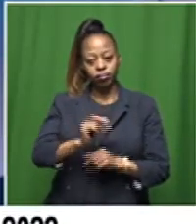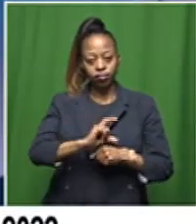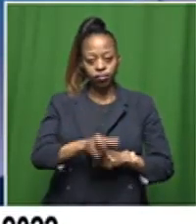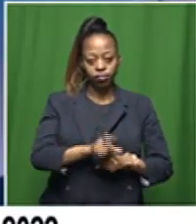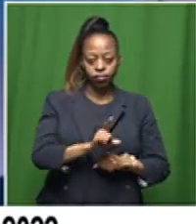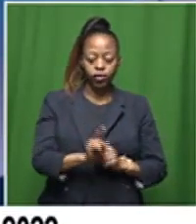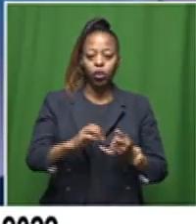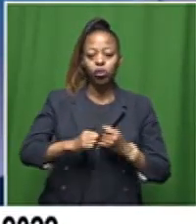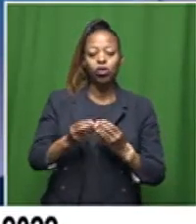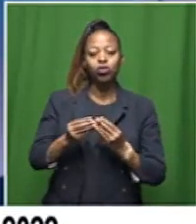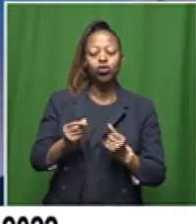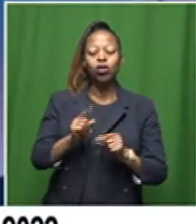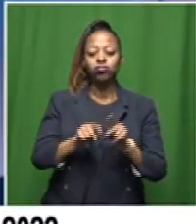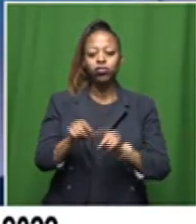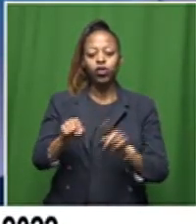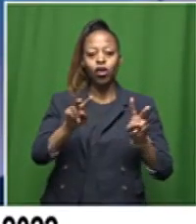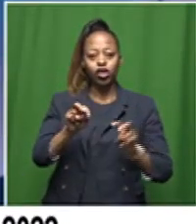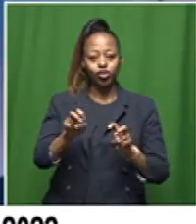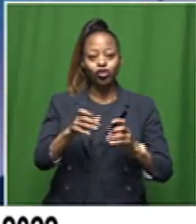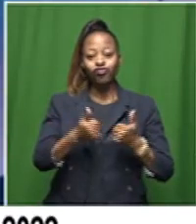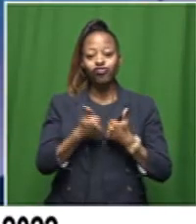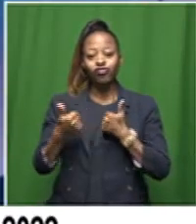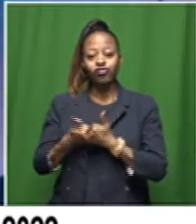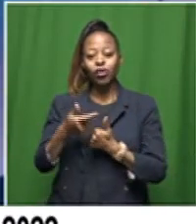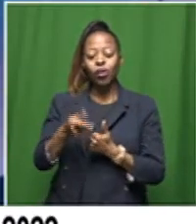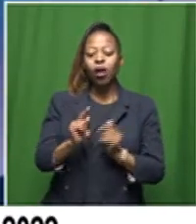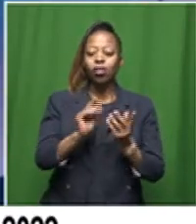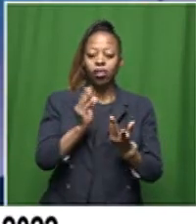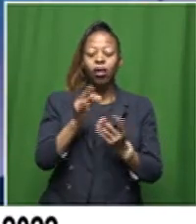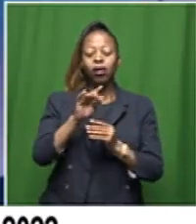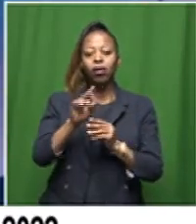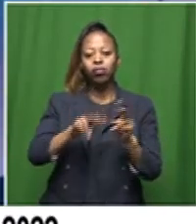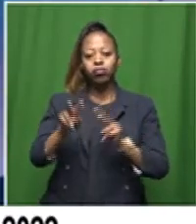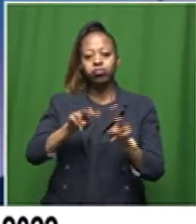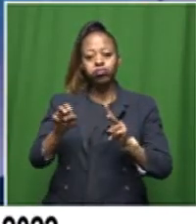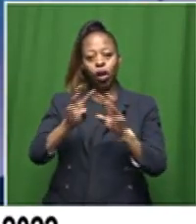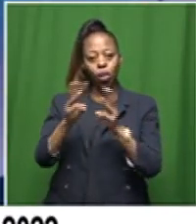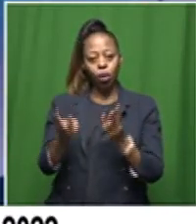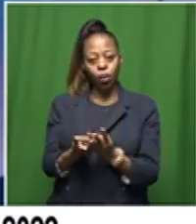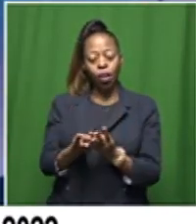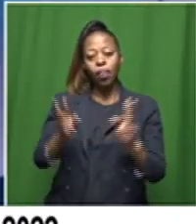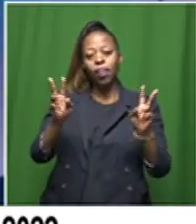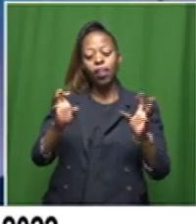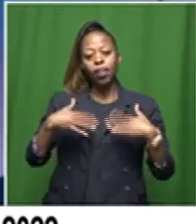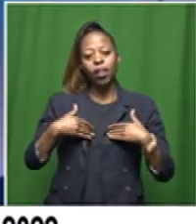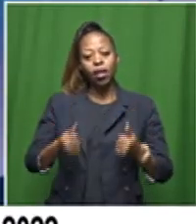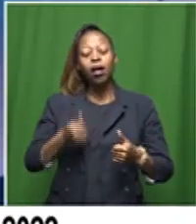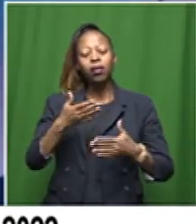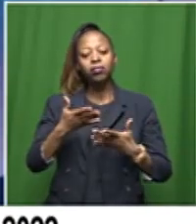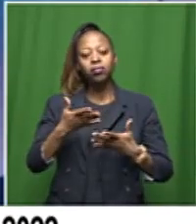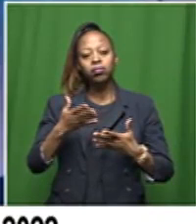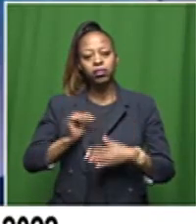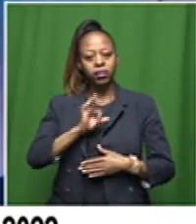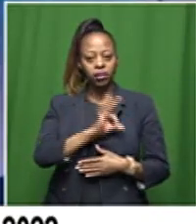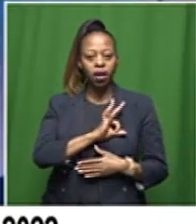will address the full range of issues and challenges now facing the regulatory authorities globally. Now, under the theme, the health workforce of the